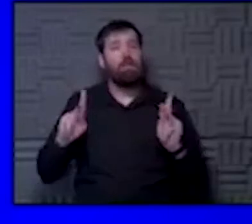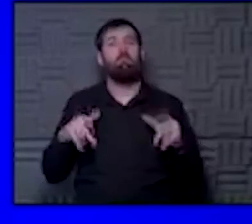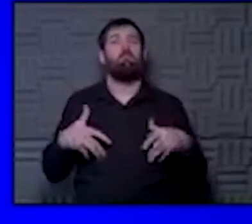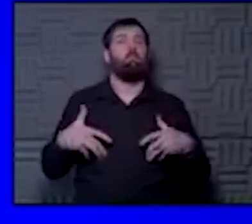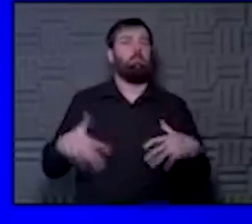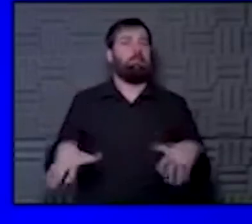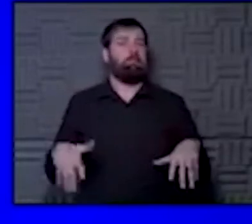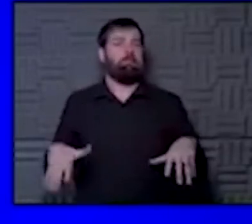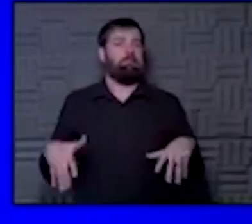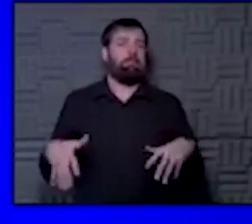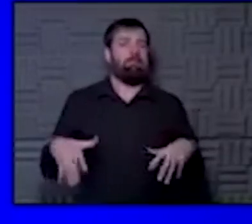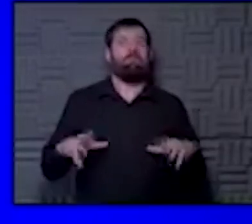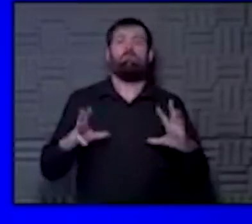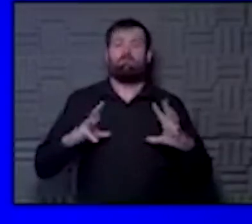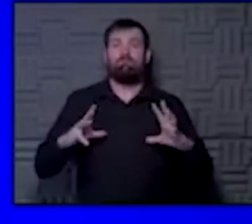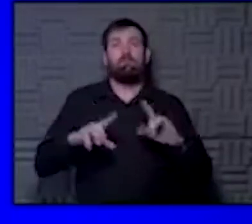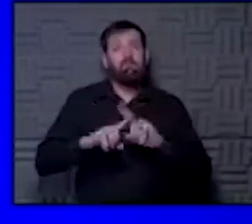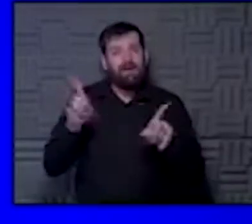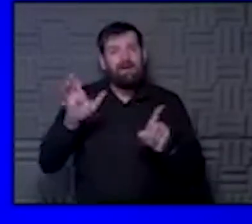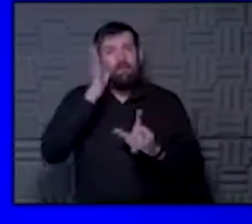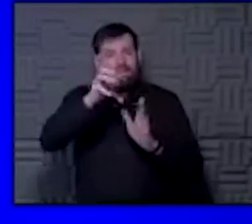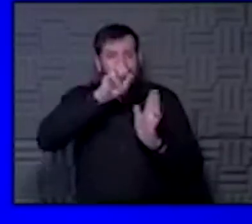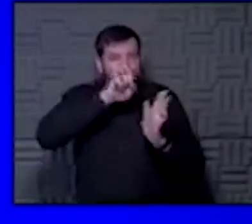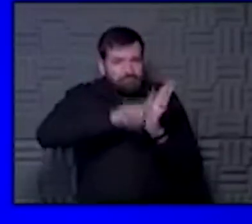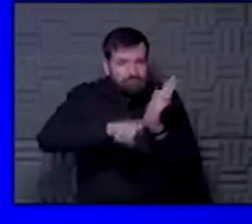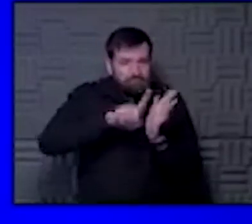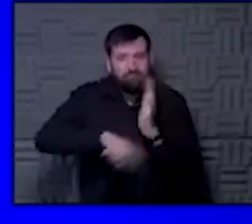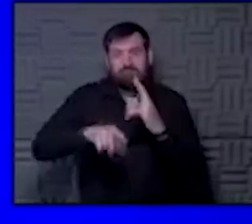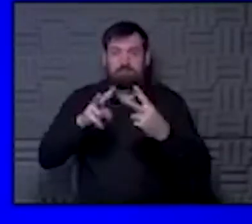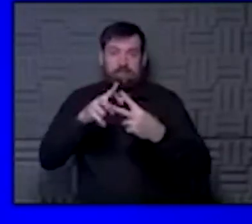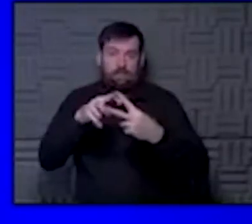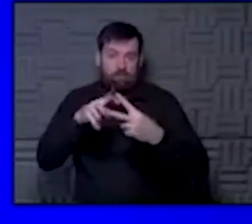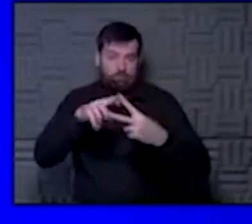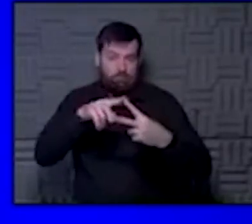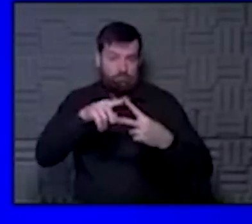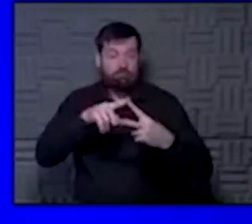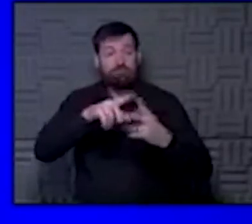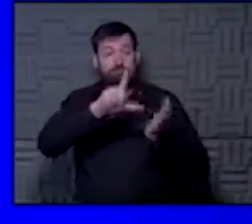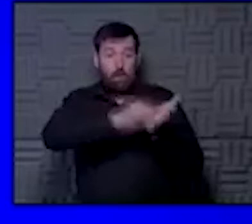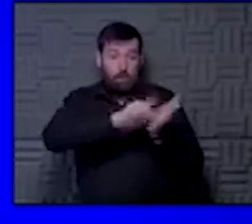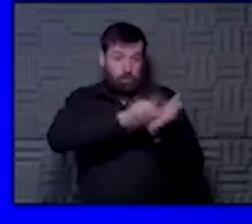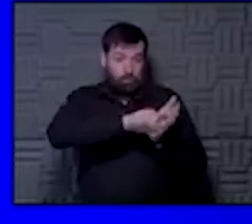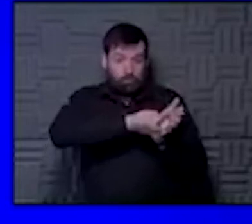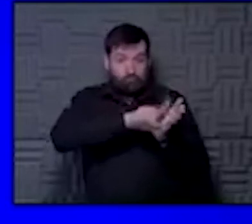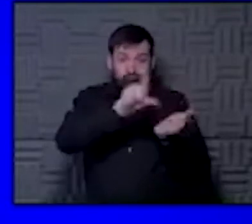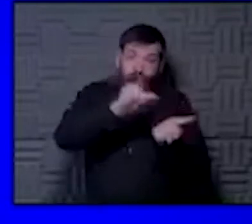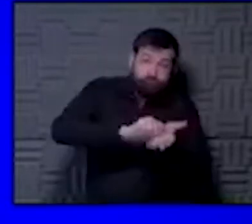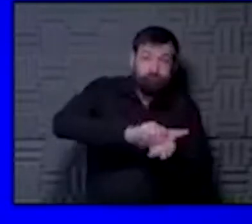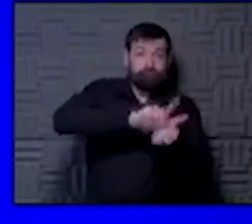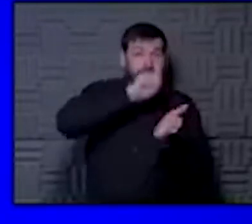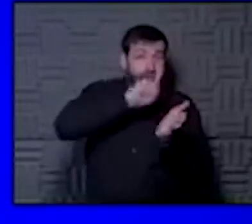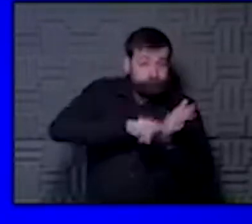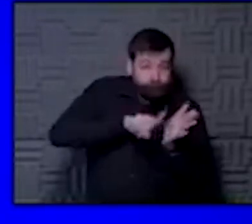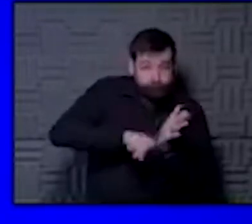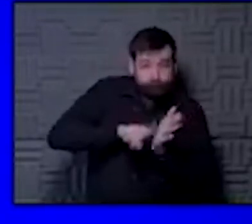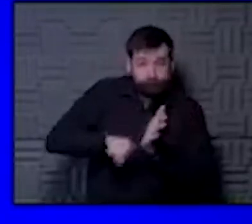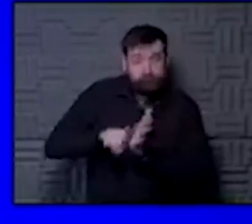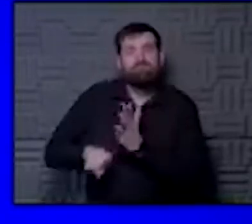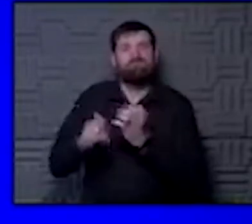context, though, that you're going to do your due diligence and either read the articles that come out in the journals, because a lot of